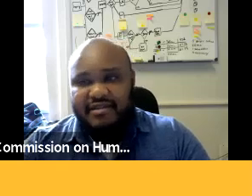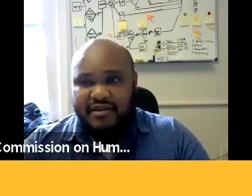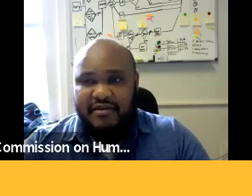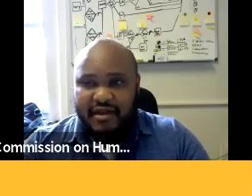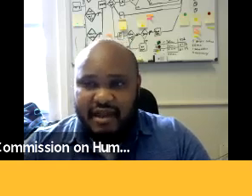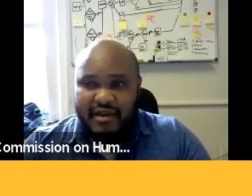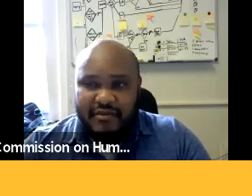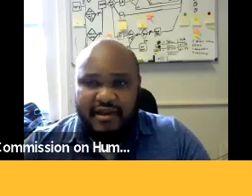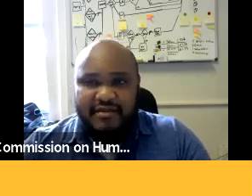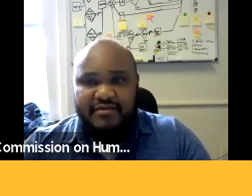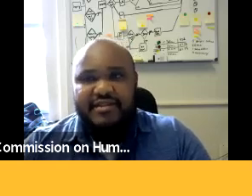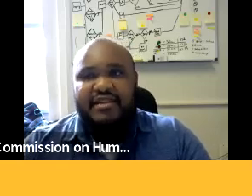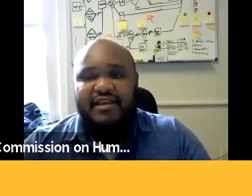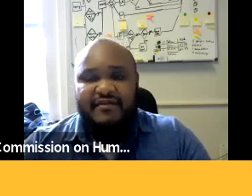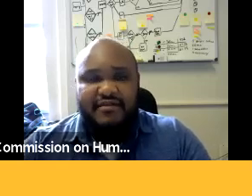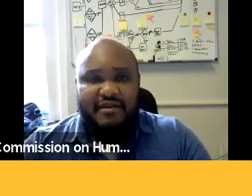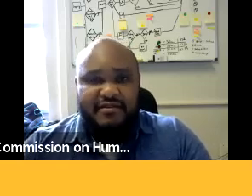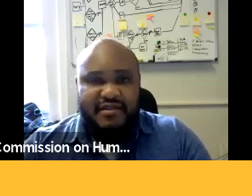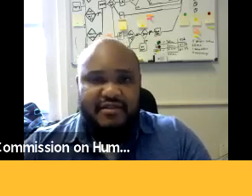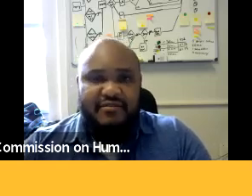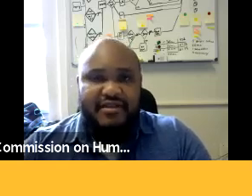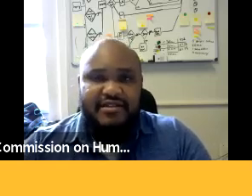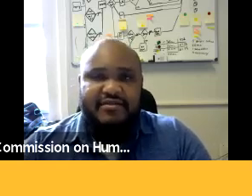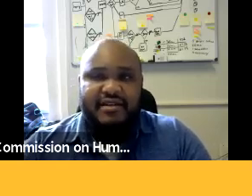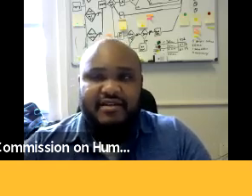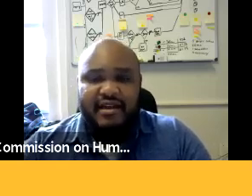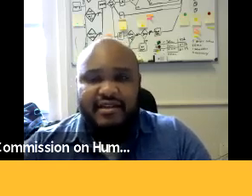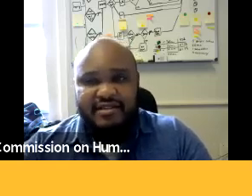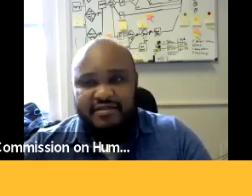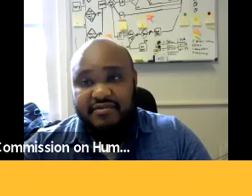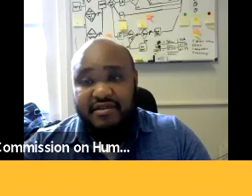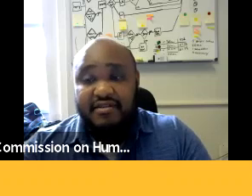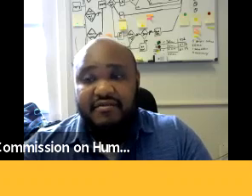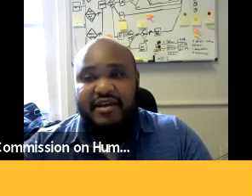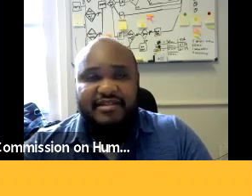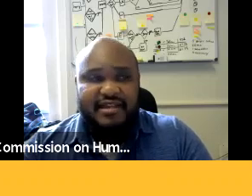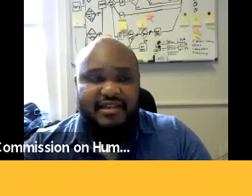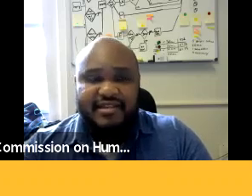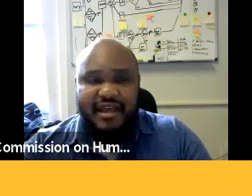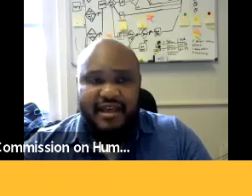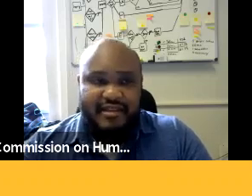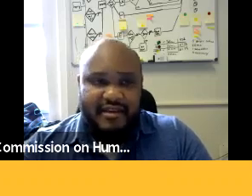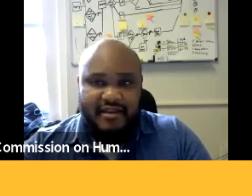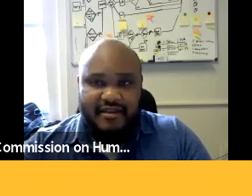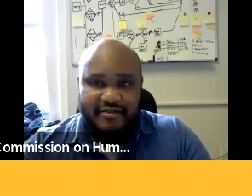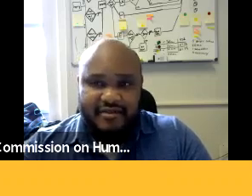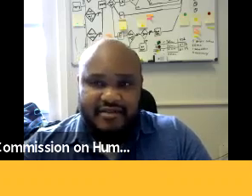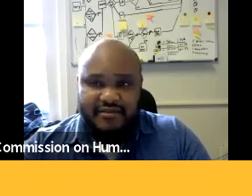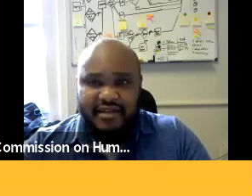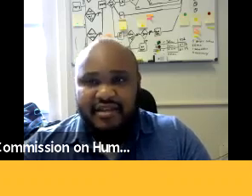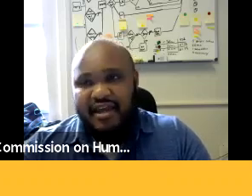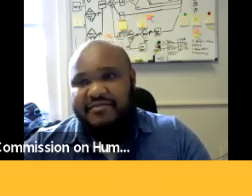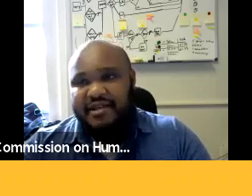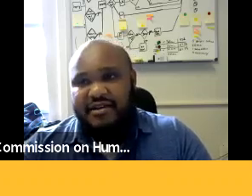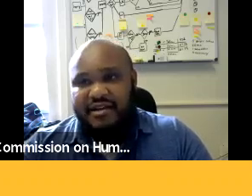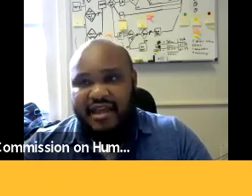pinned, so what you'll see if you are using one screen, unless you choose otherwise, is the